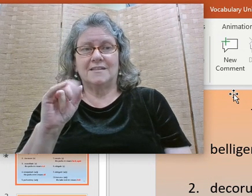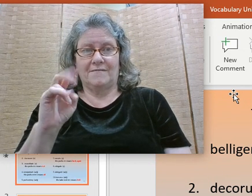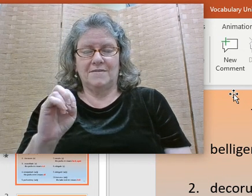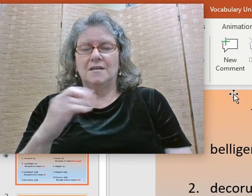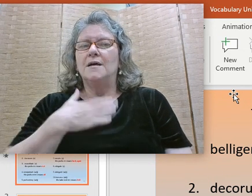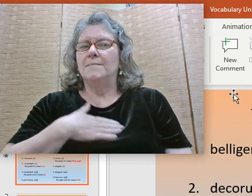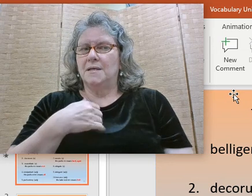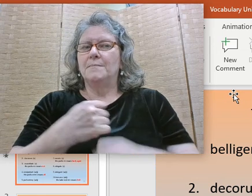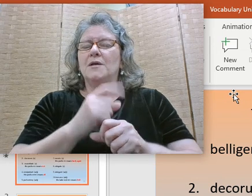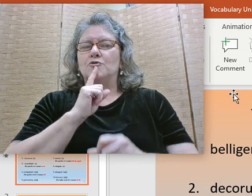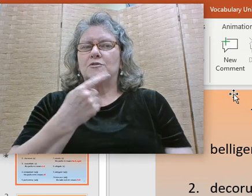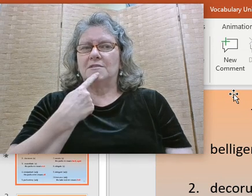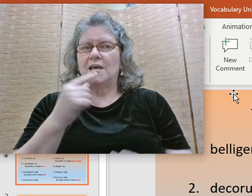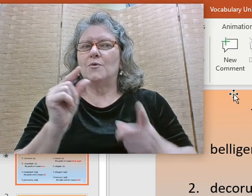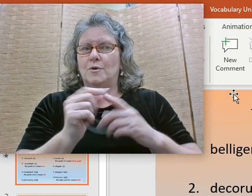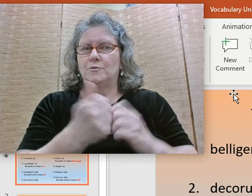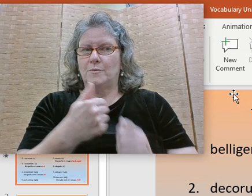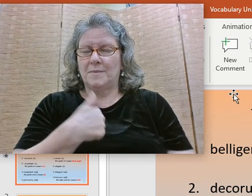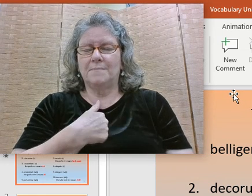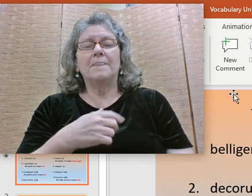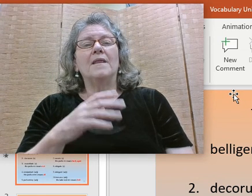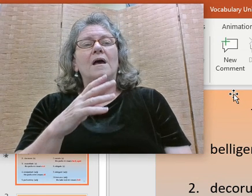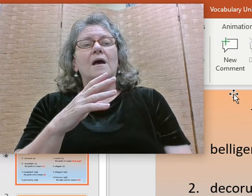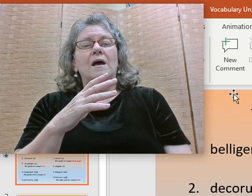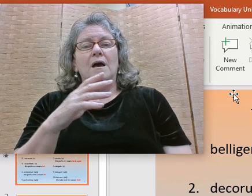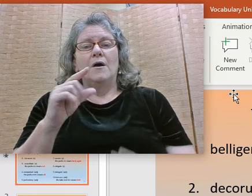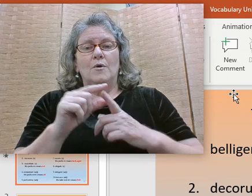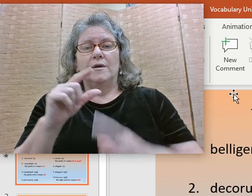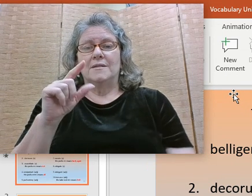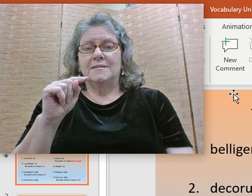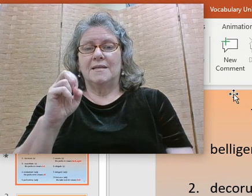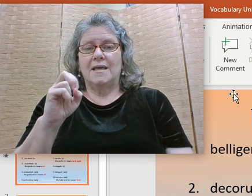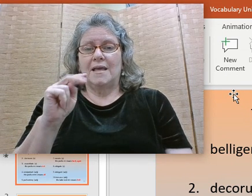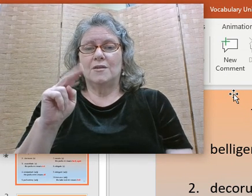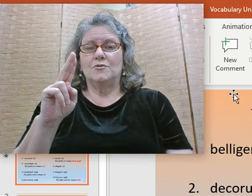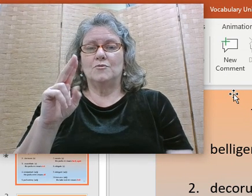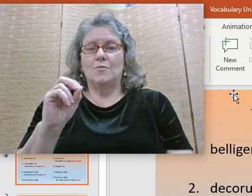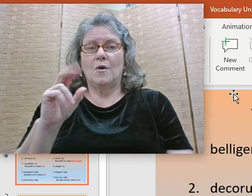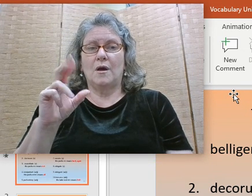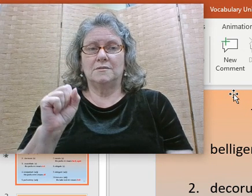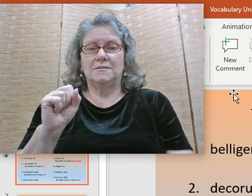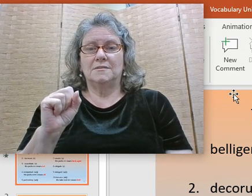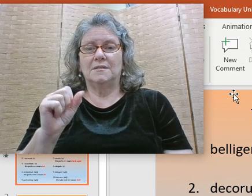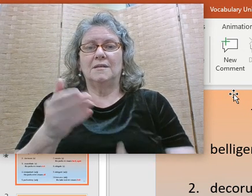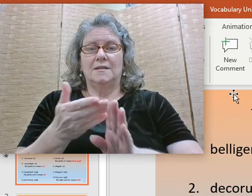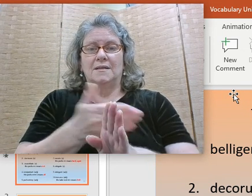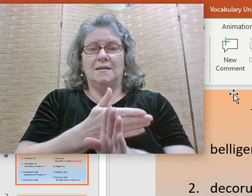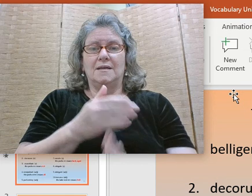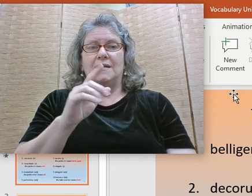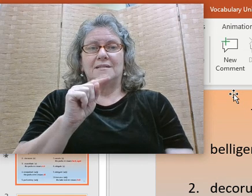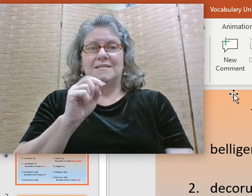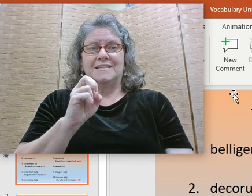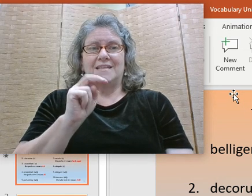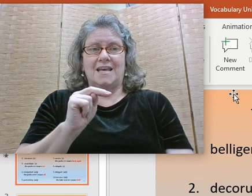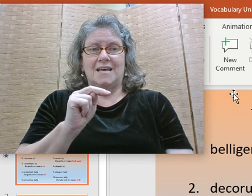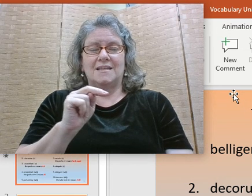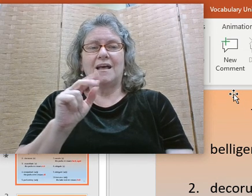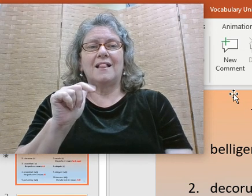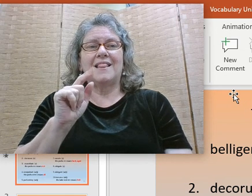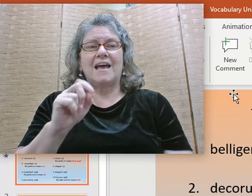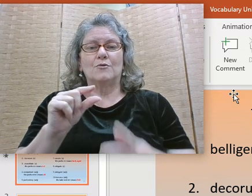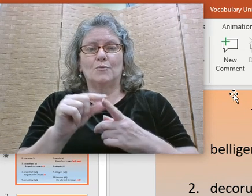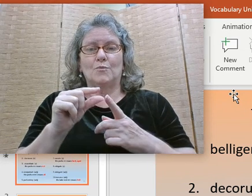Please make sure you're repeating the words. And the word tenuous contains the Latin root ten, T-E-N, which means